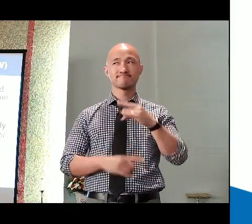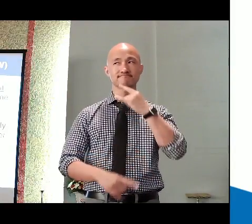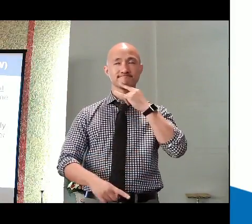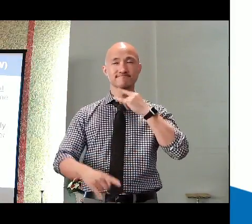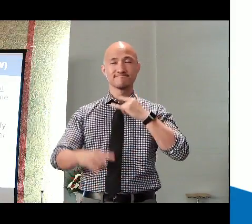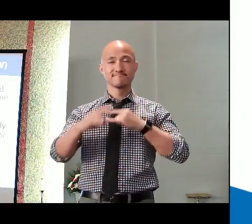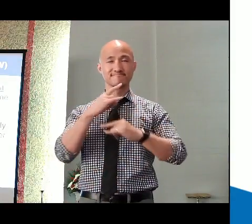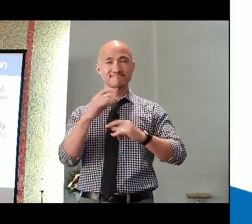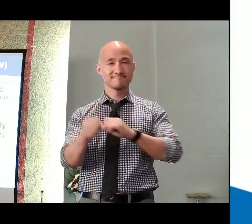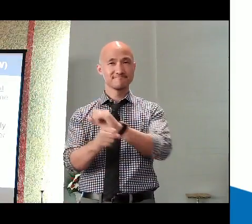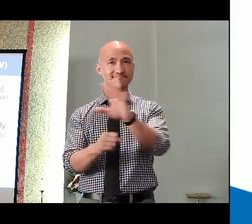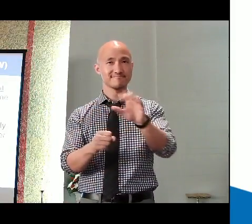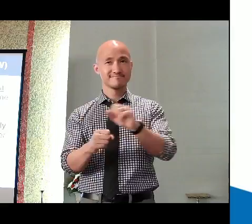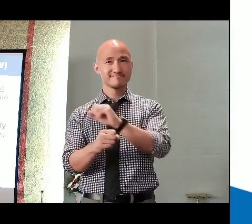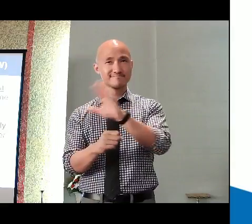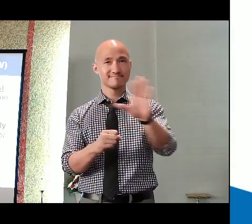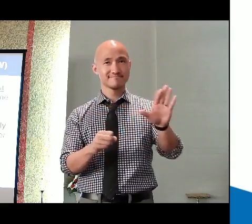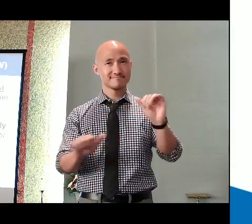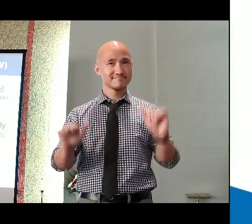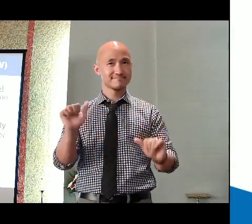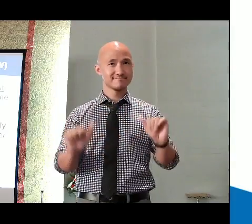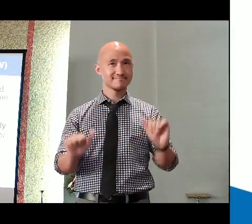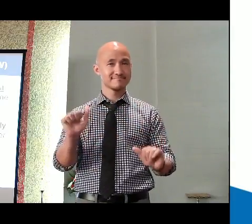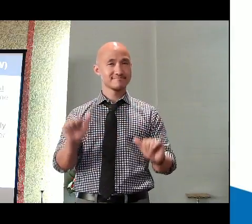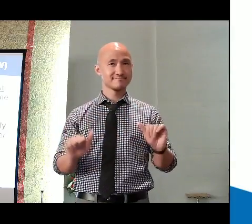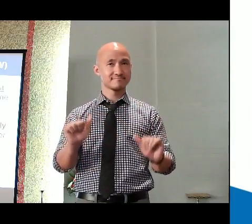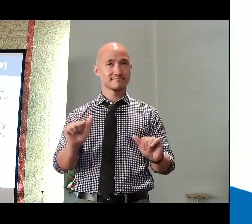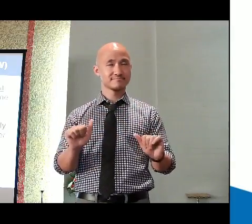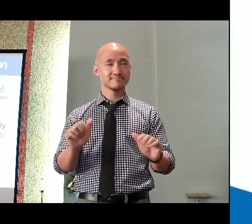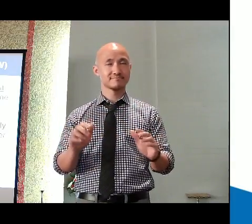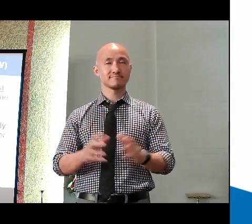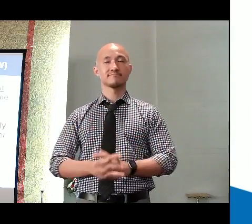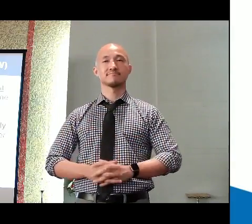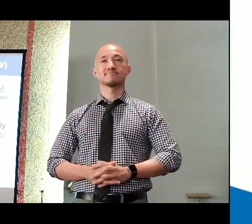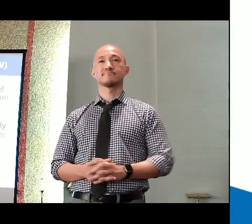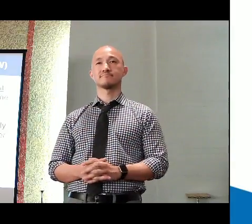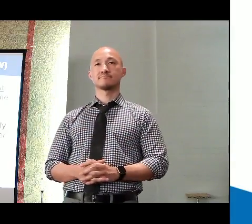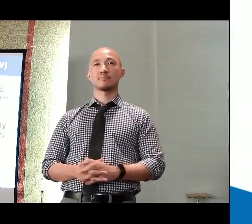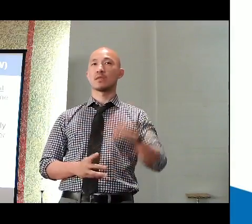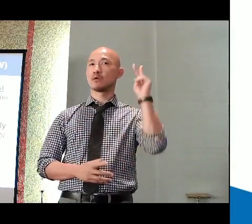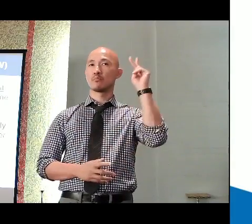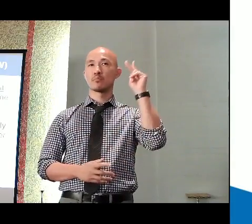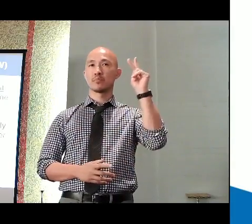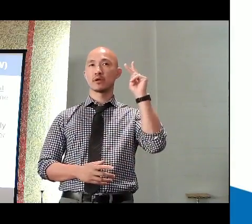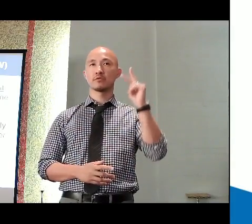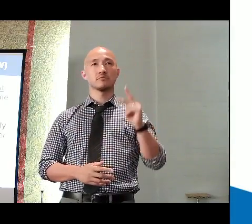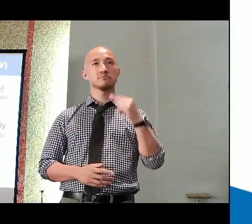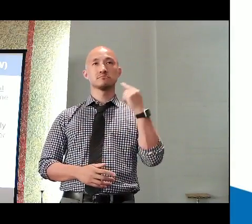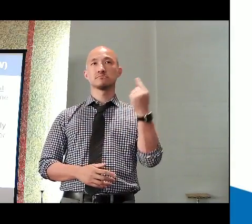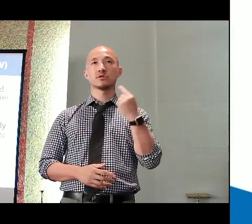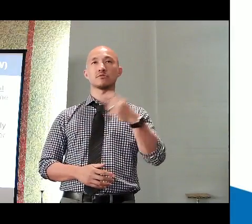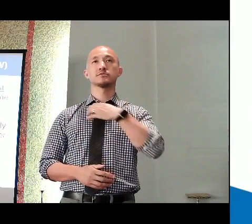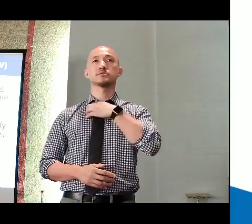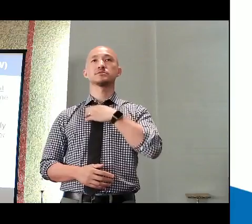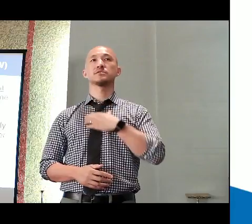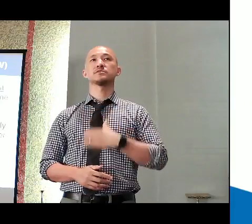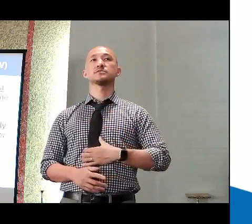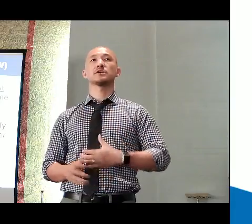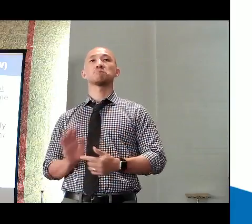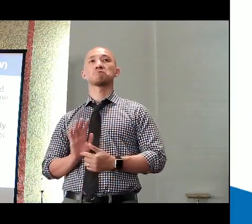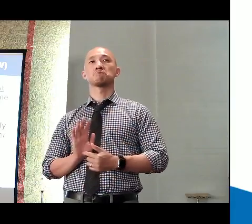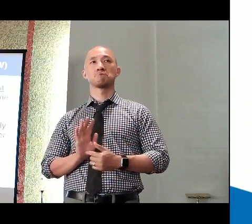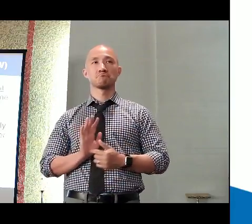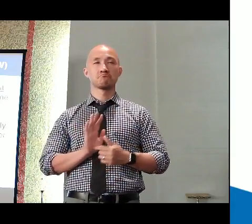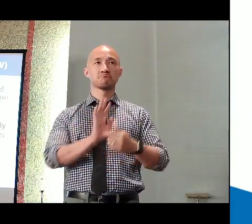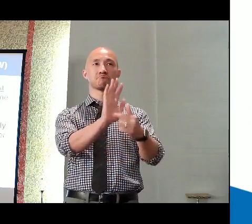in chastity. I'm really trying to grow in my marriage as a mark of my devotion to the Lord, who